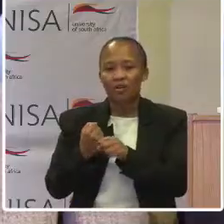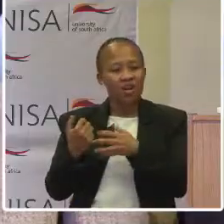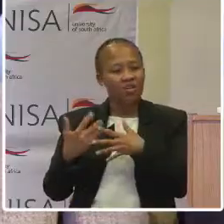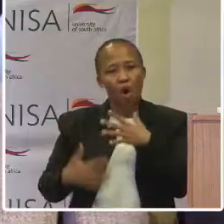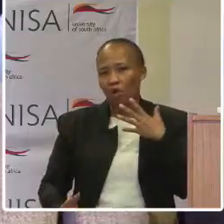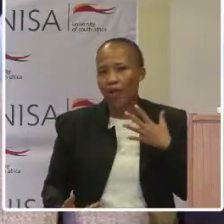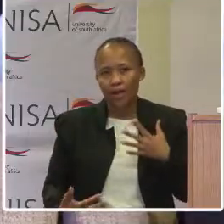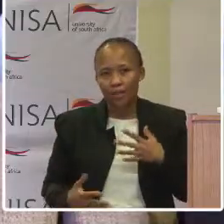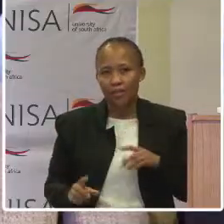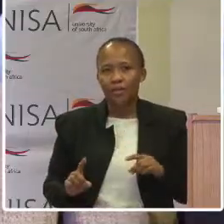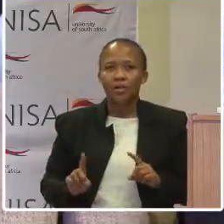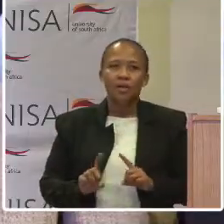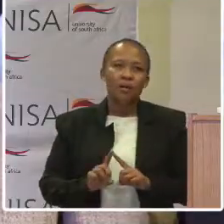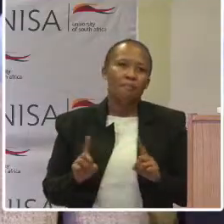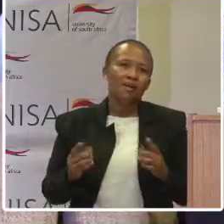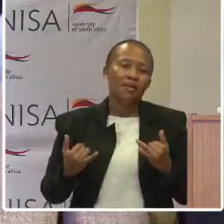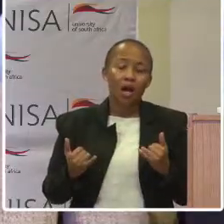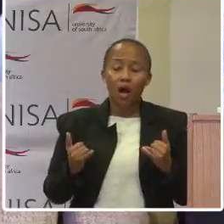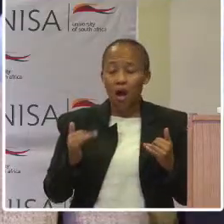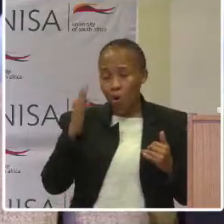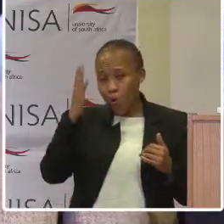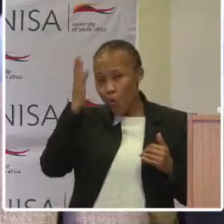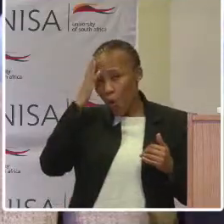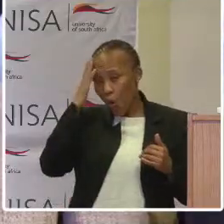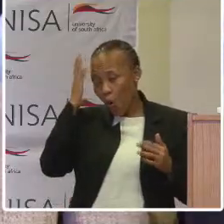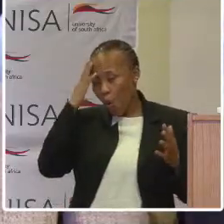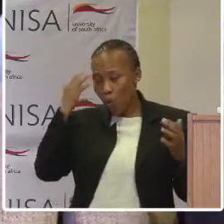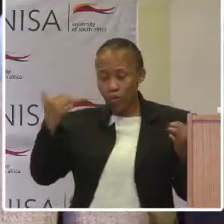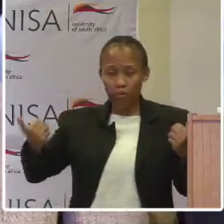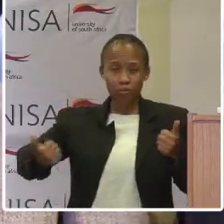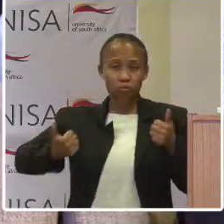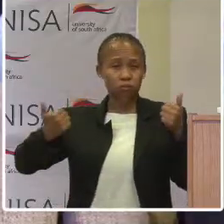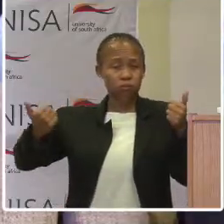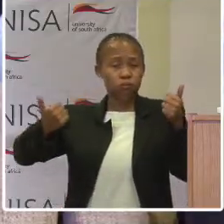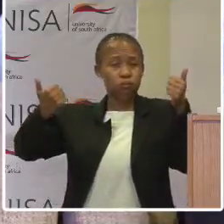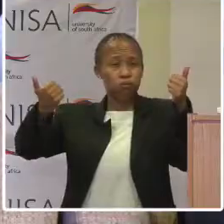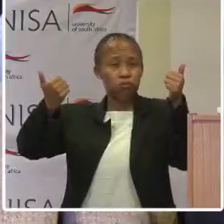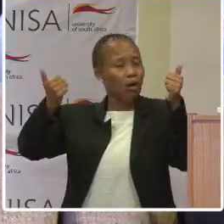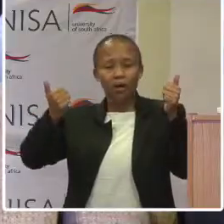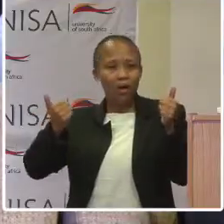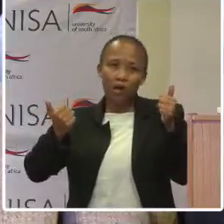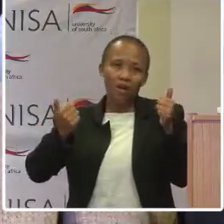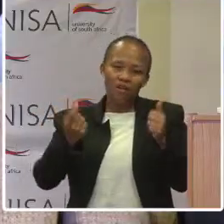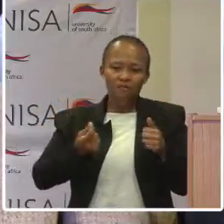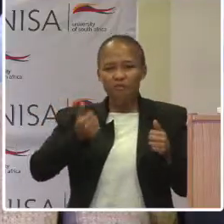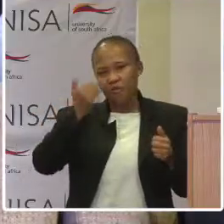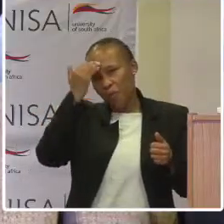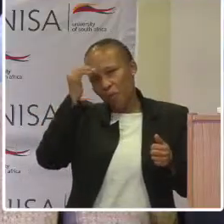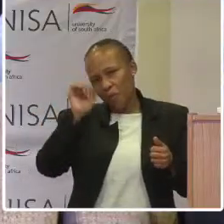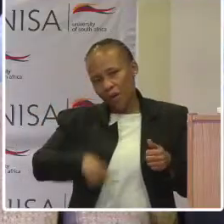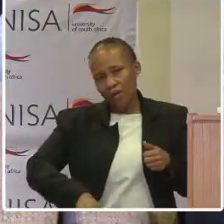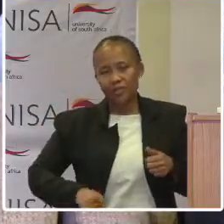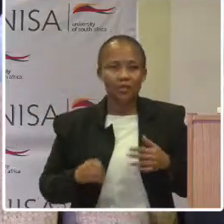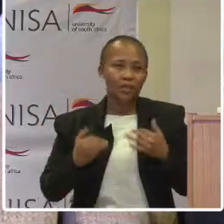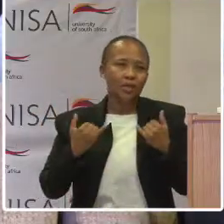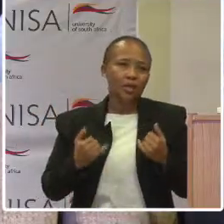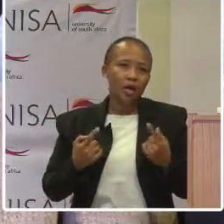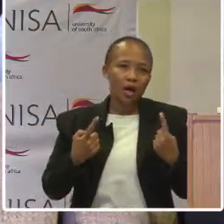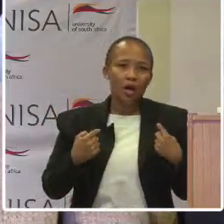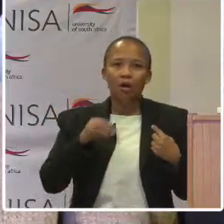just not well known, and I don't like the fact that it's not well known. You know, with the CSIR, we had a drone